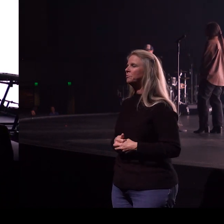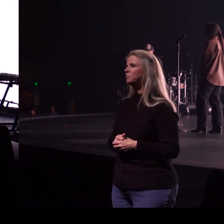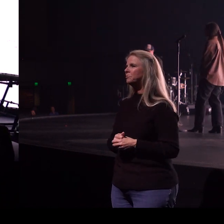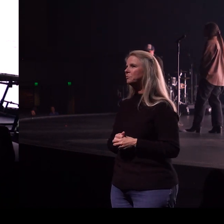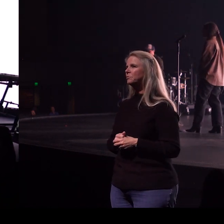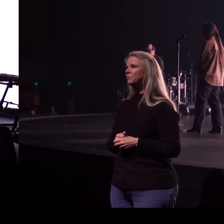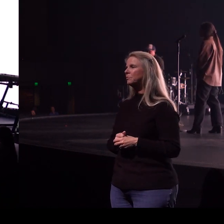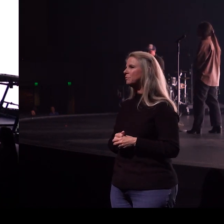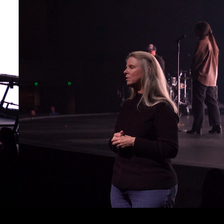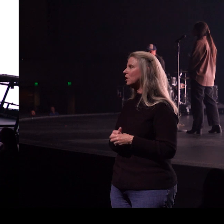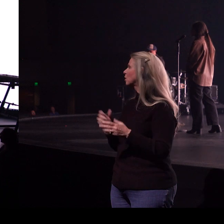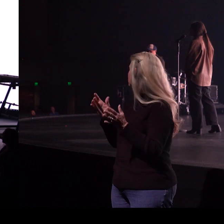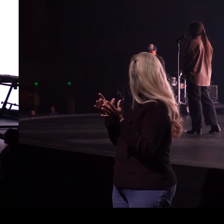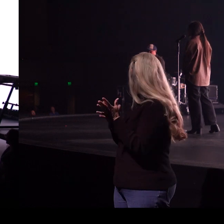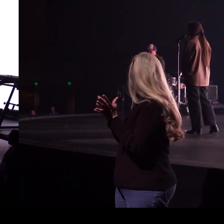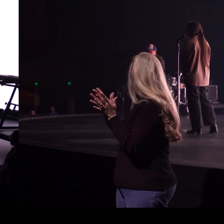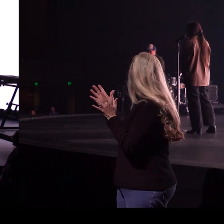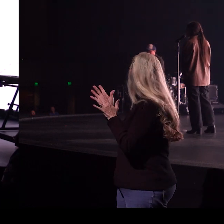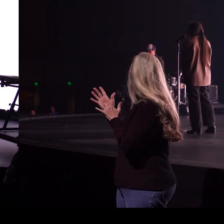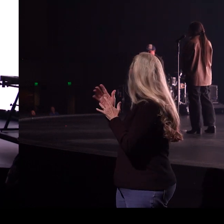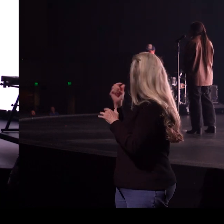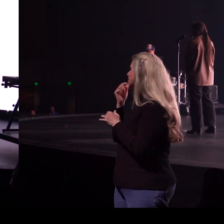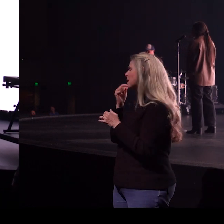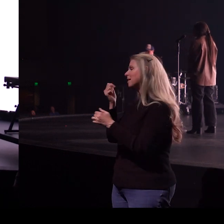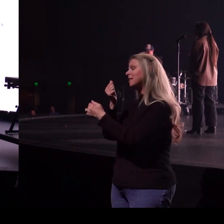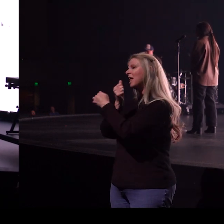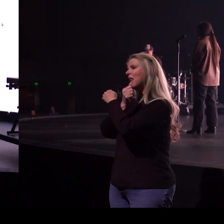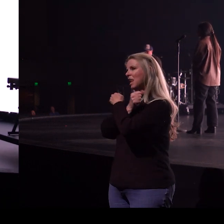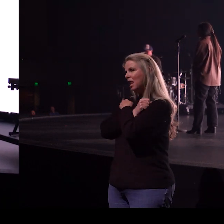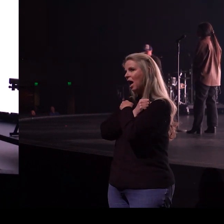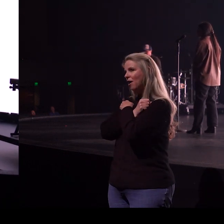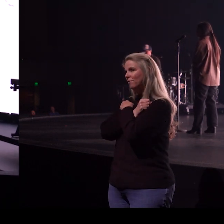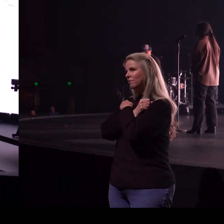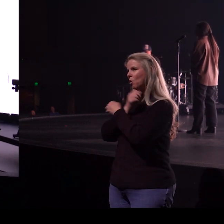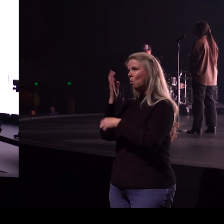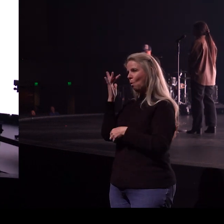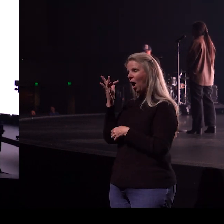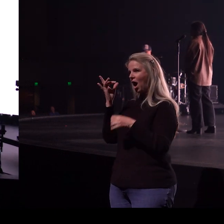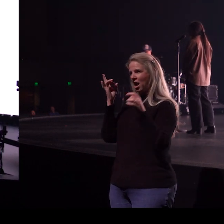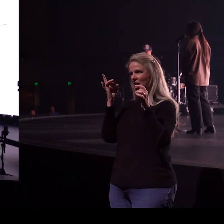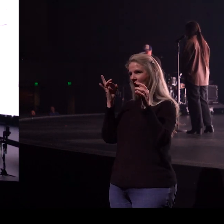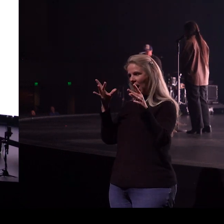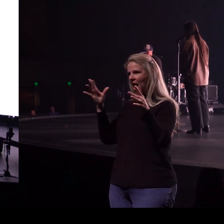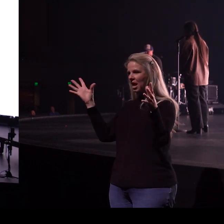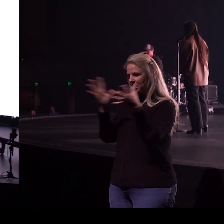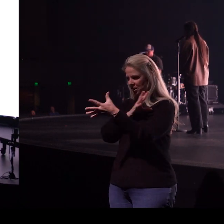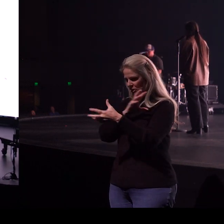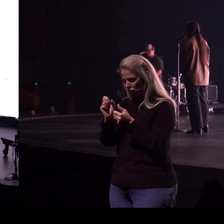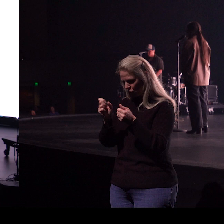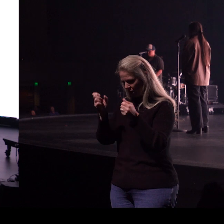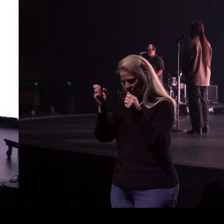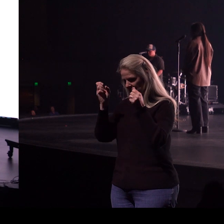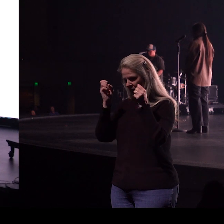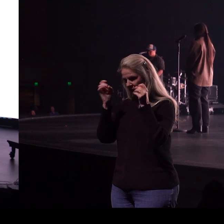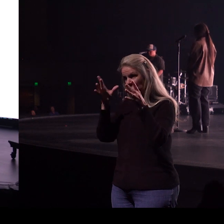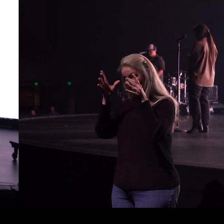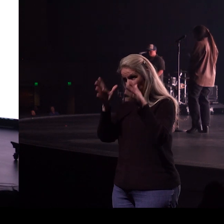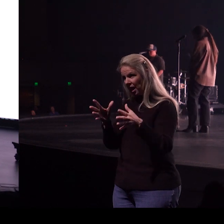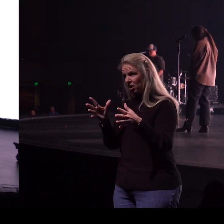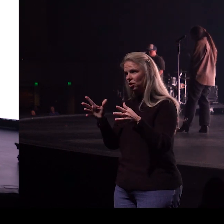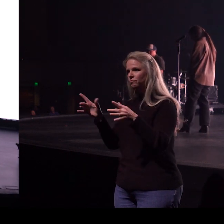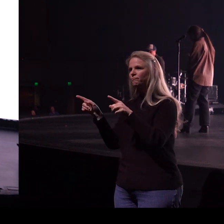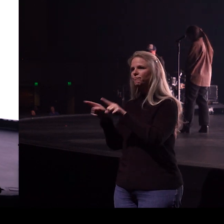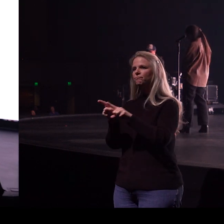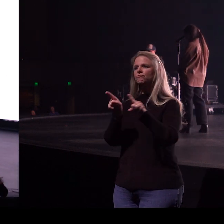So Jesus said, love, because hate destroys the hater as well as the